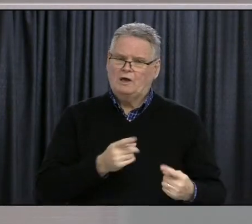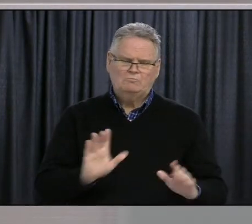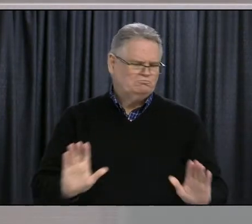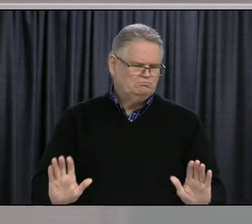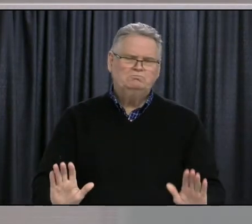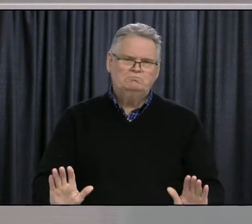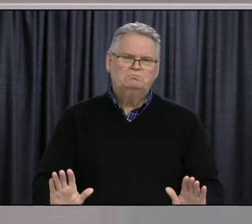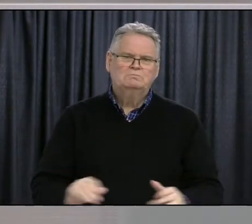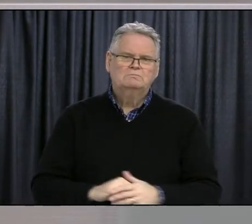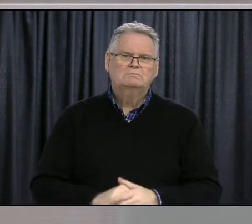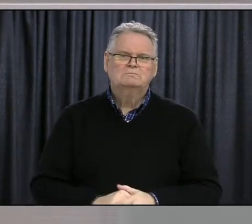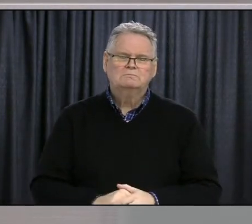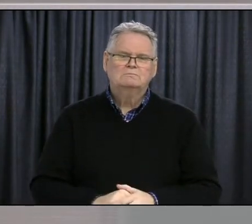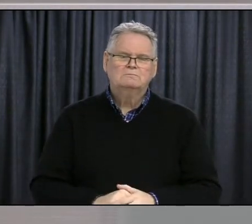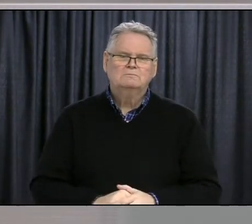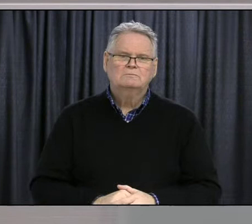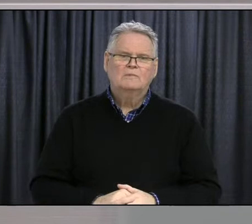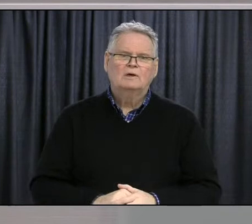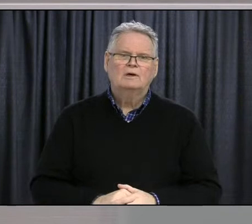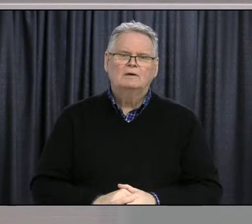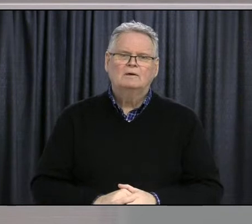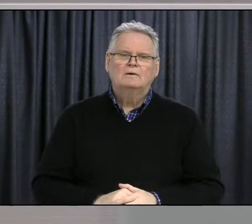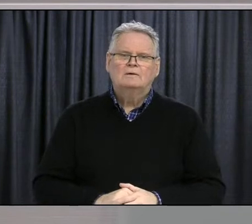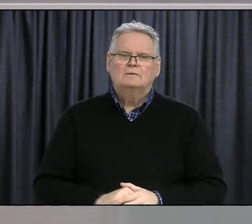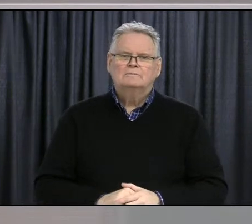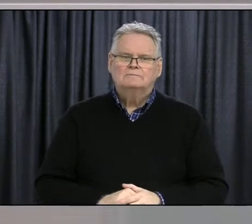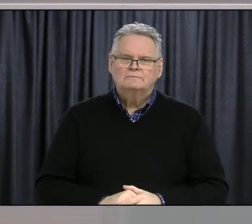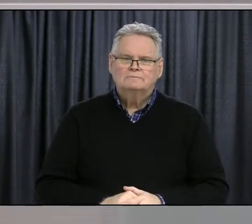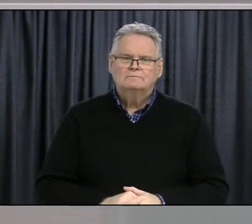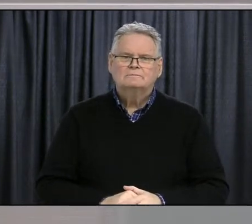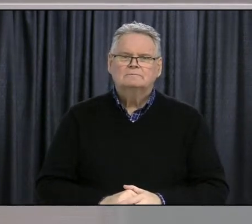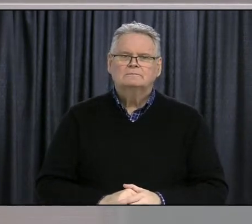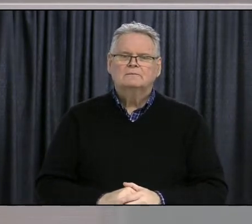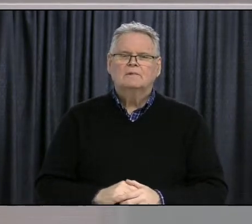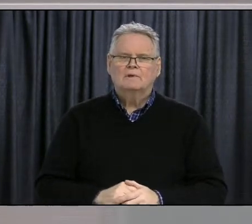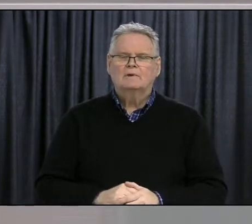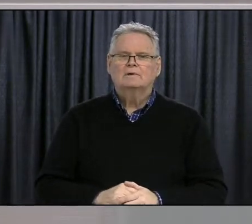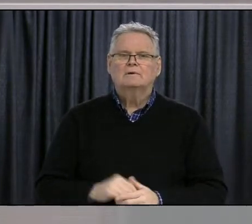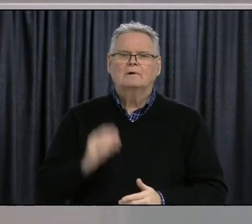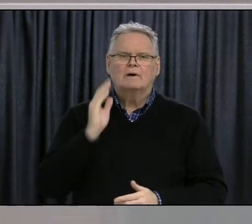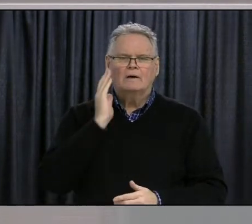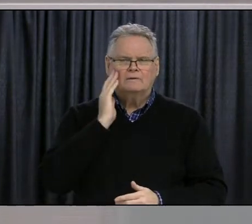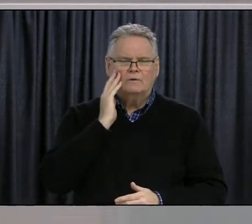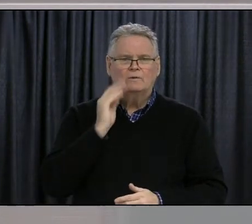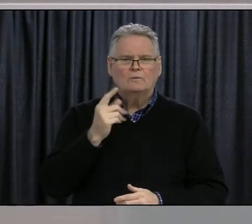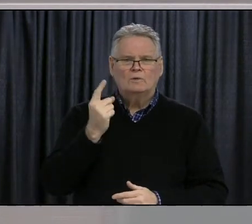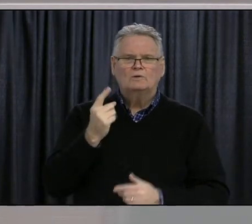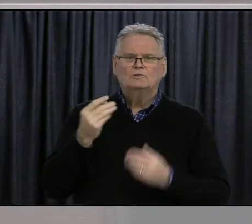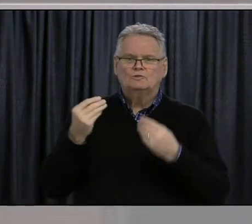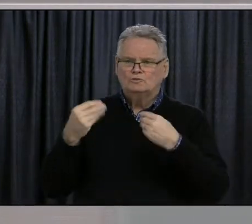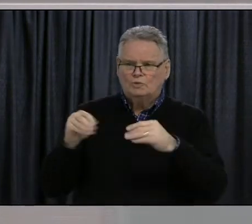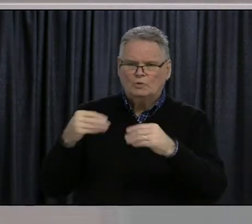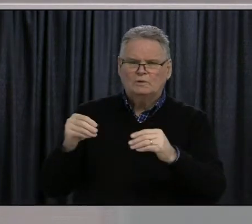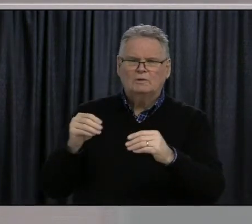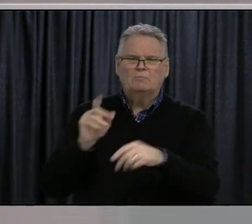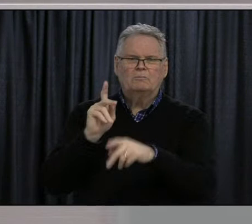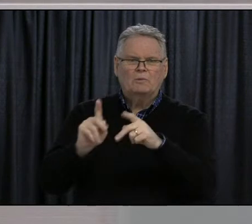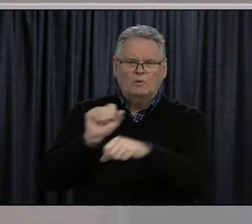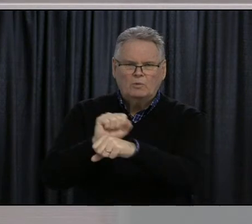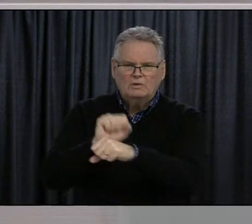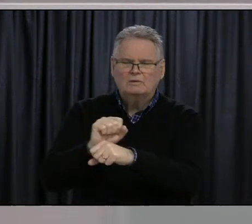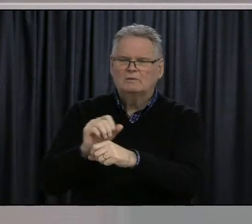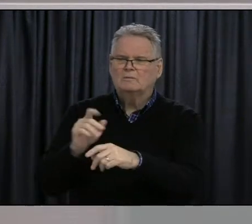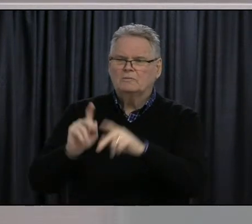it was talked about a retail store and how these are generally close contacts from household or work. Does it look like public health will be putting